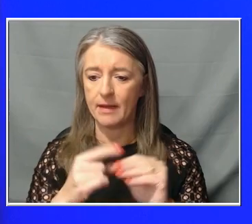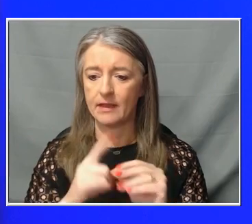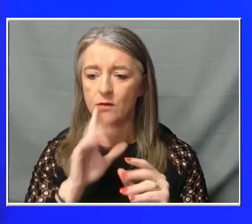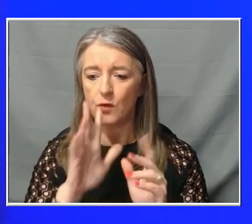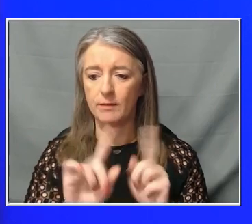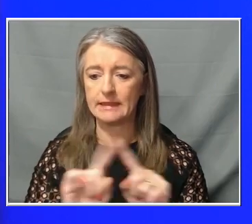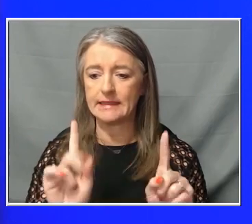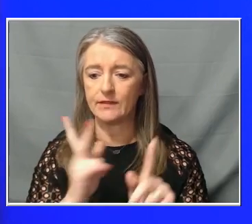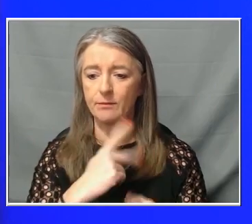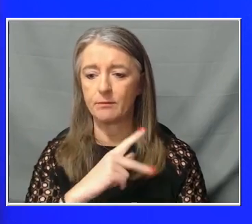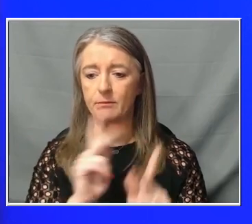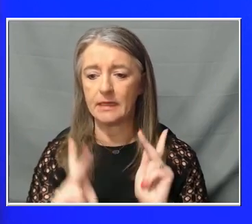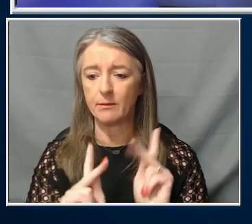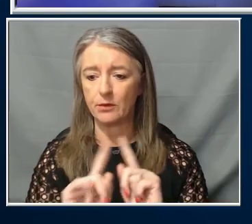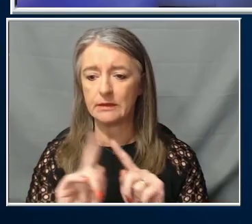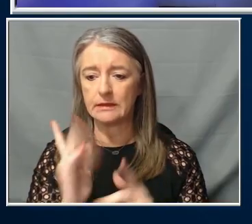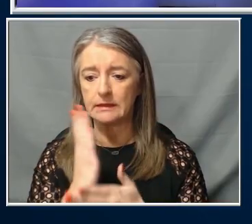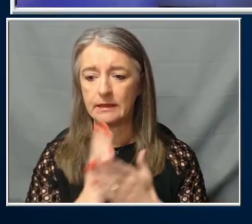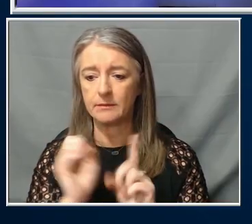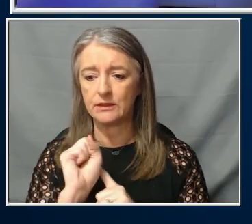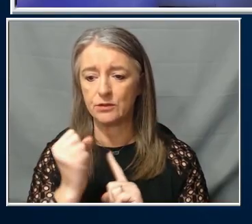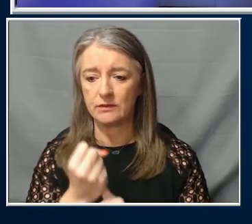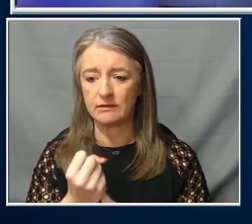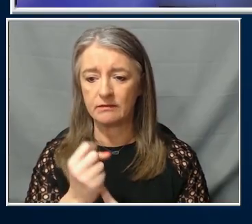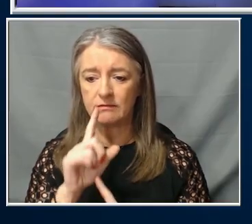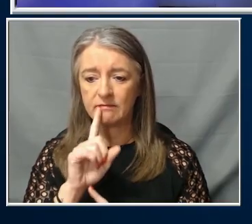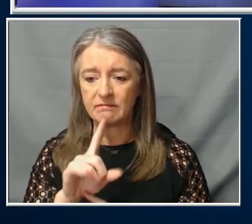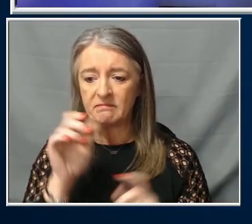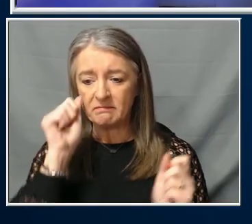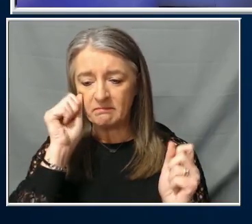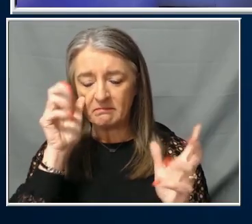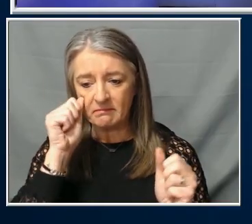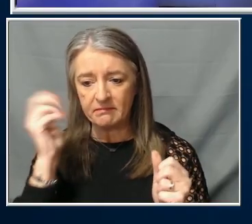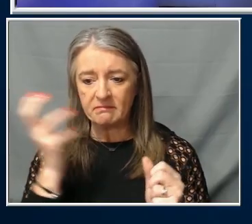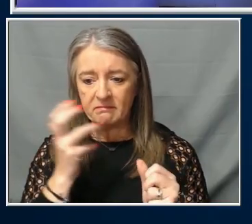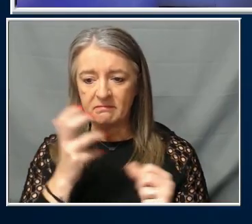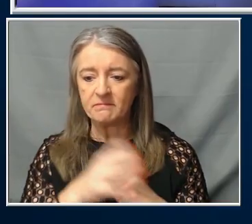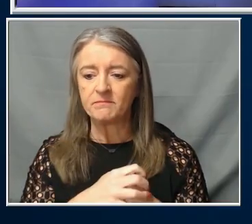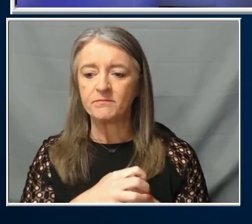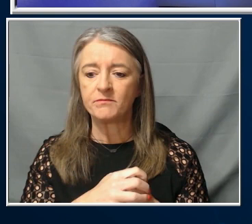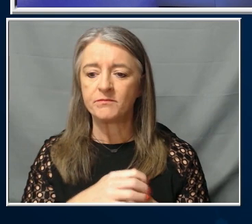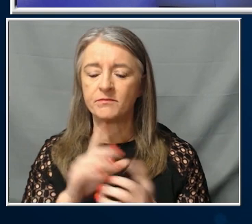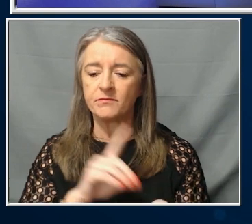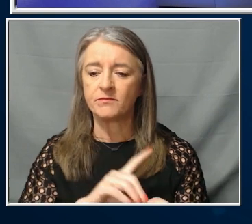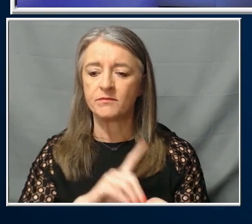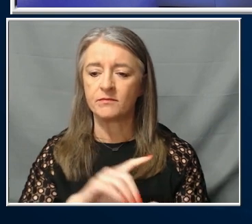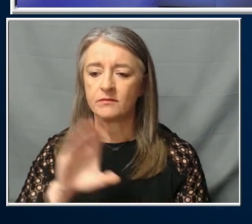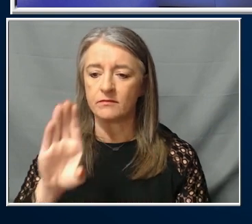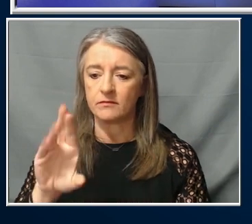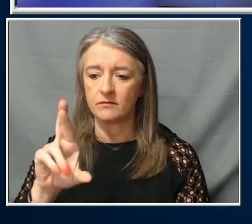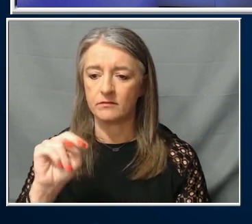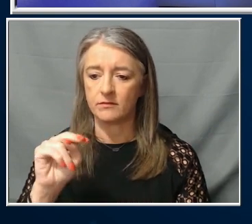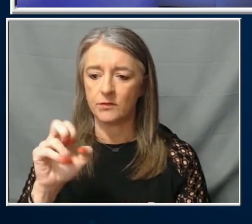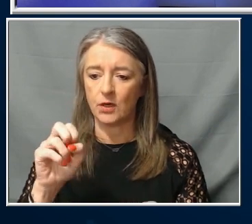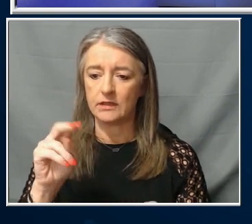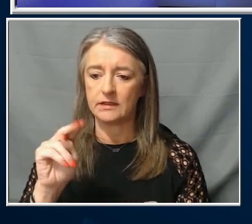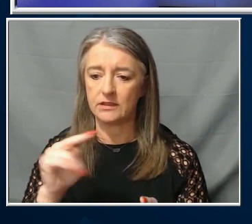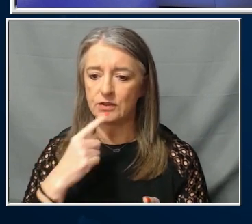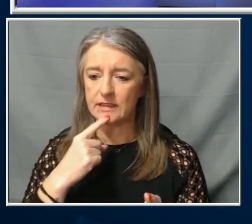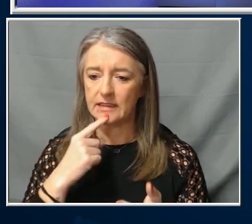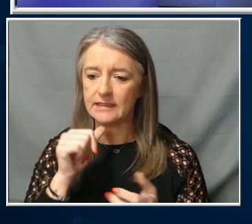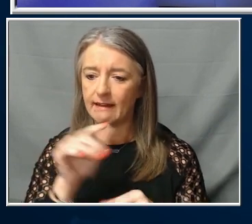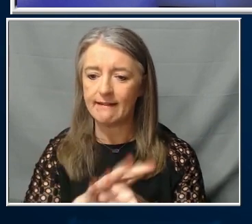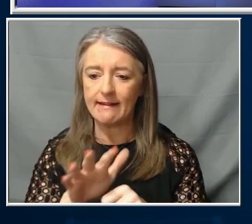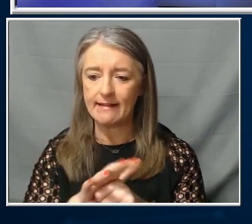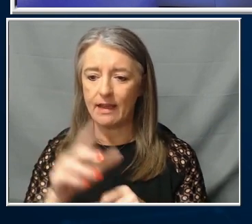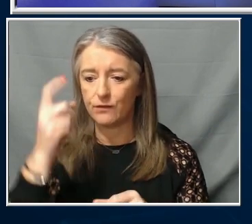people in many circumstances. That is fascinating. Lots to learn there. Dr. Gronseth, you told us there was a shortage of neurologists. Is that true?